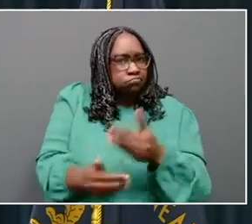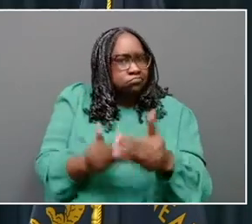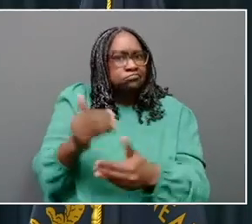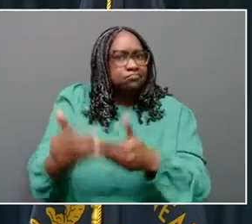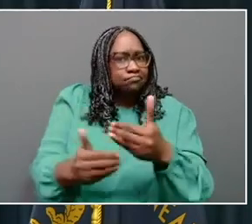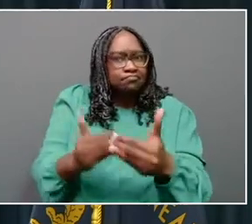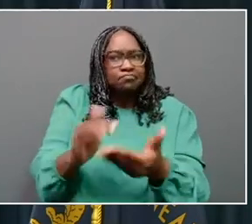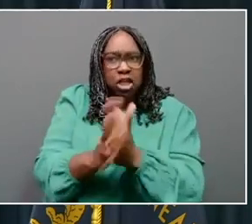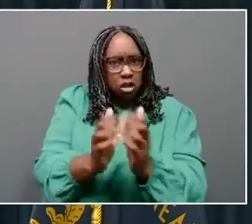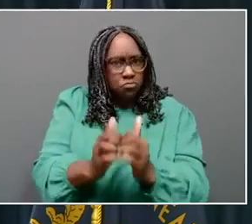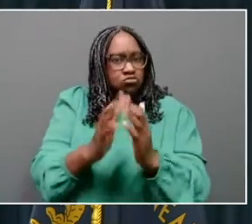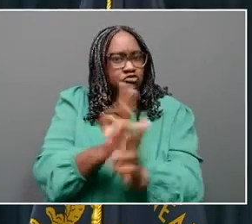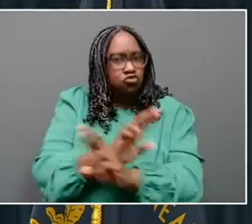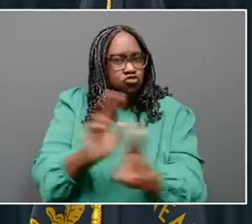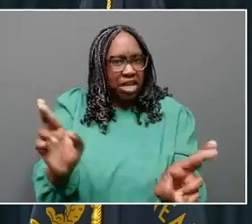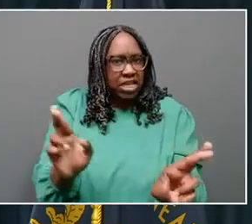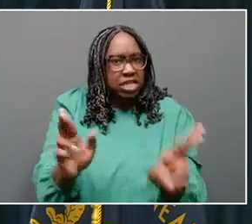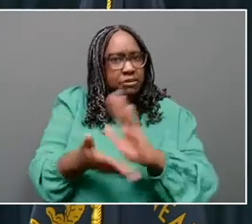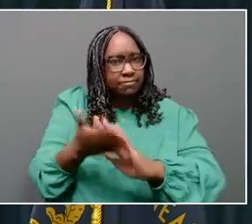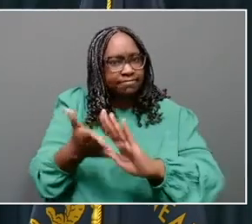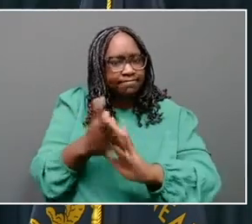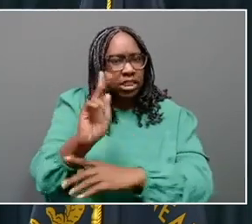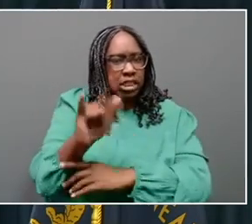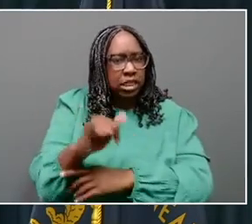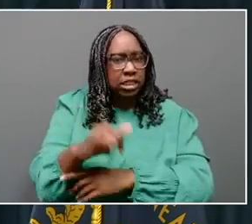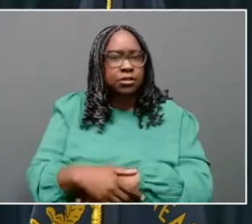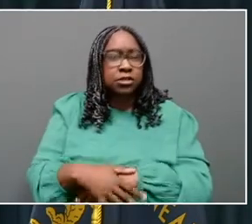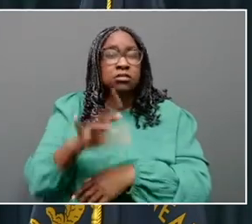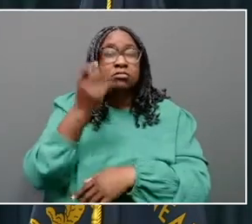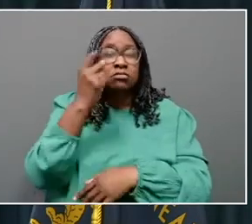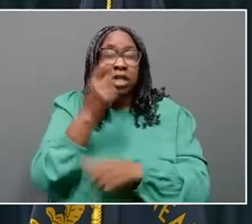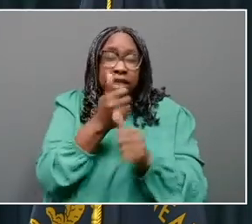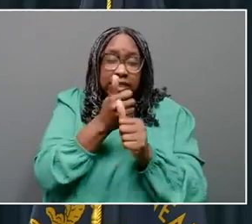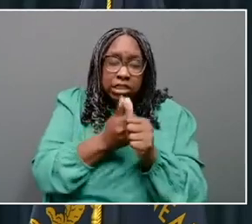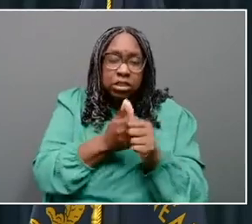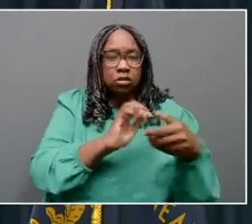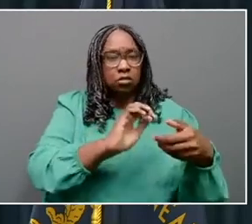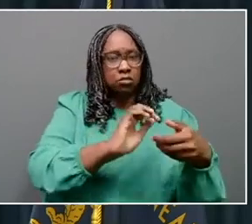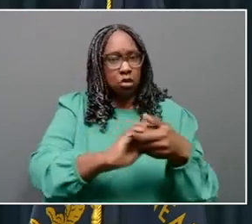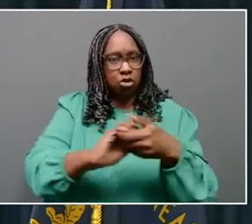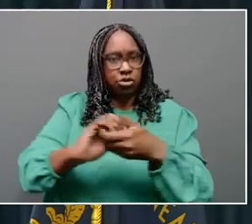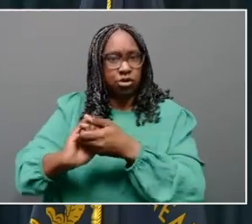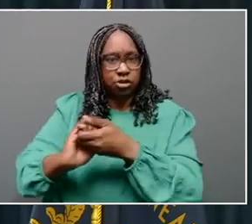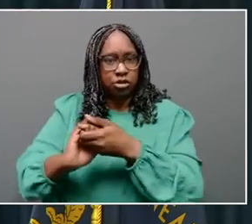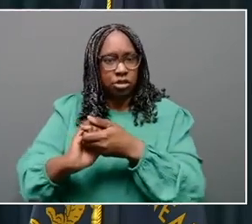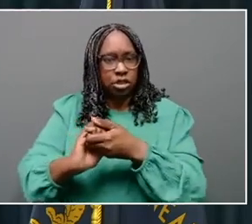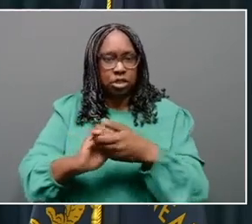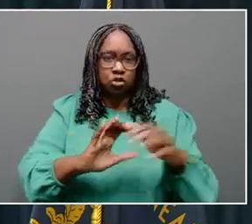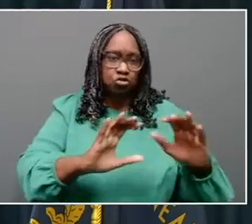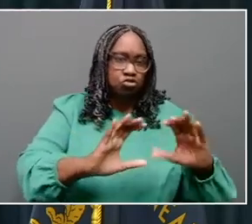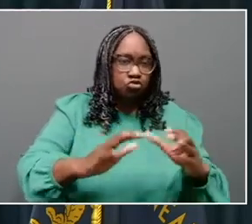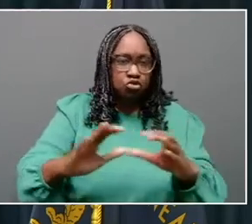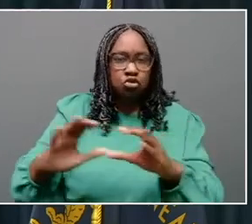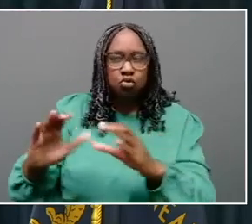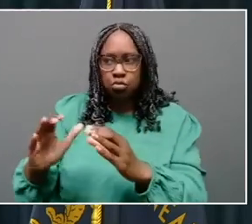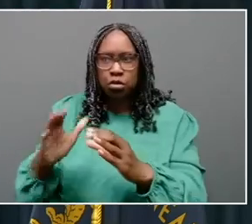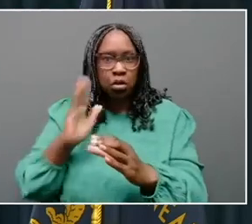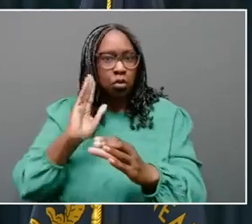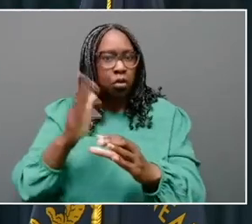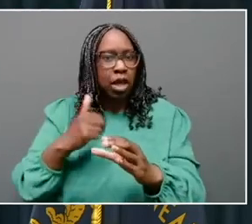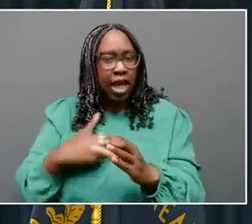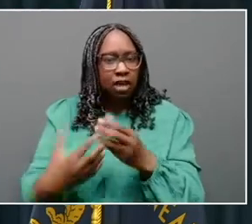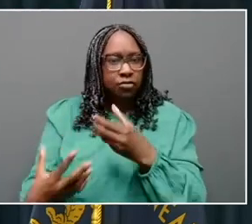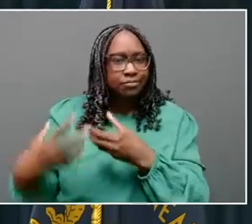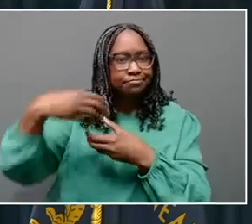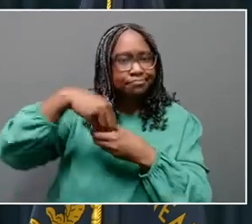in Kentucky. Every single partner, every single group that is going to have a part in this